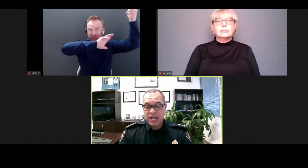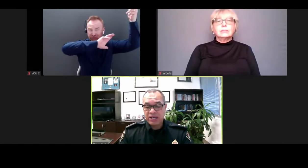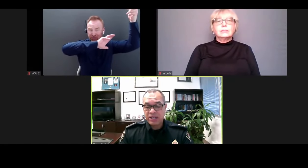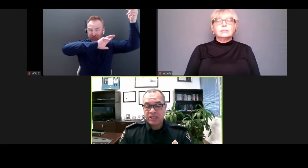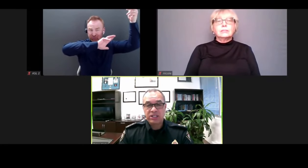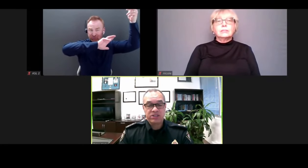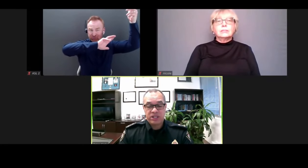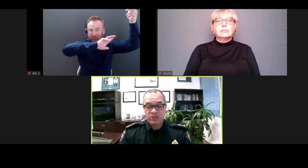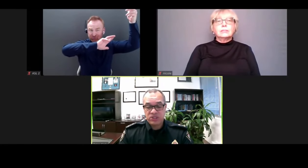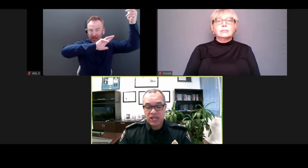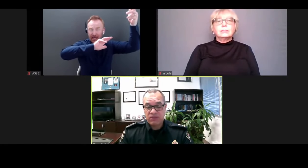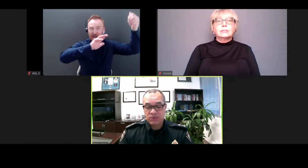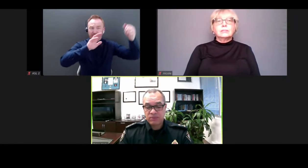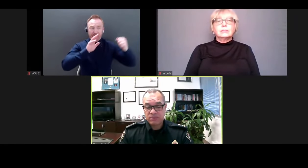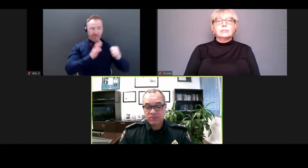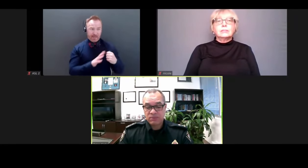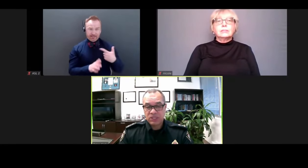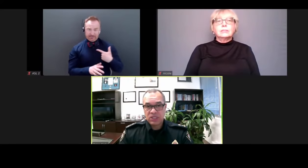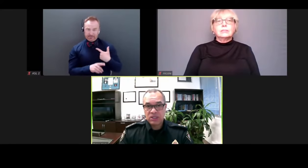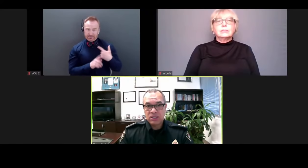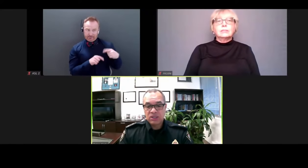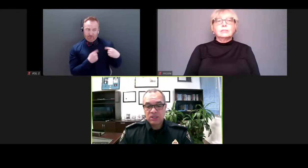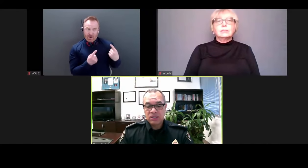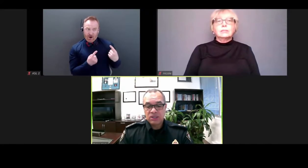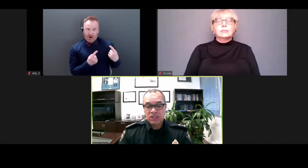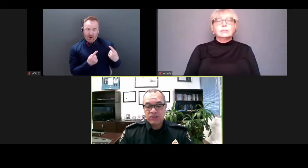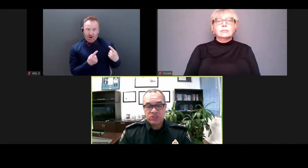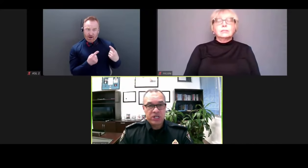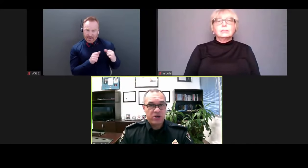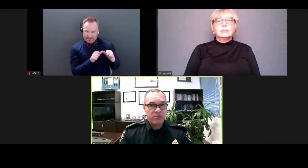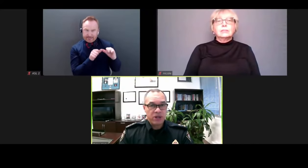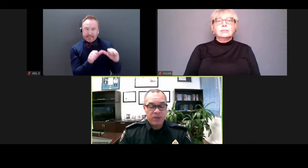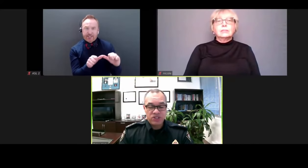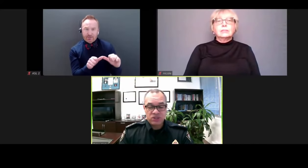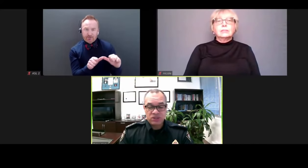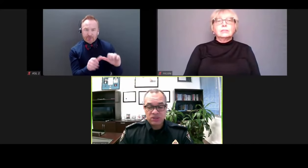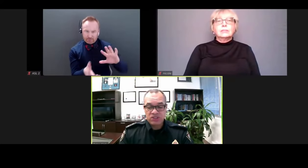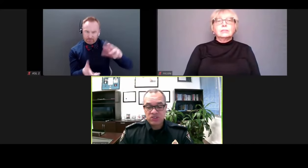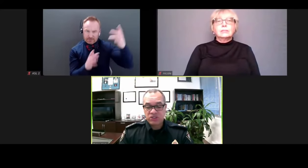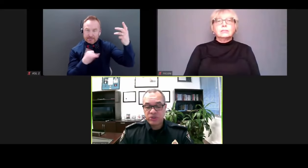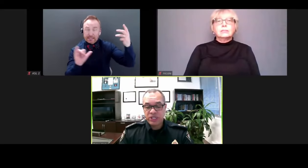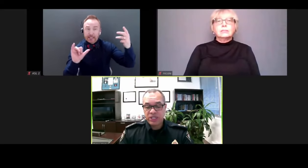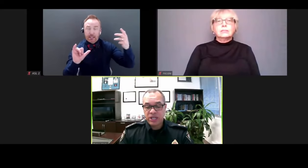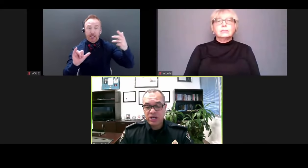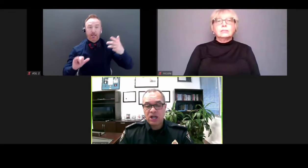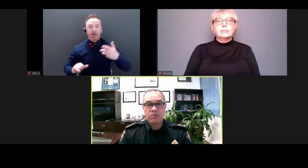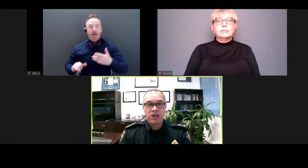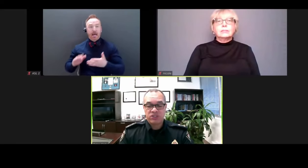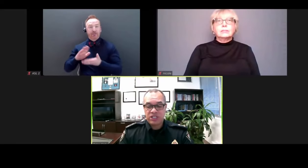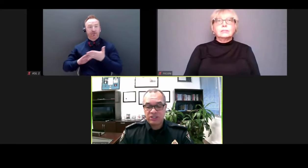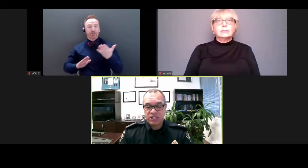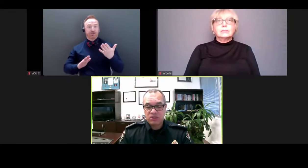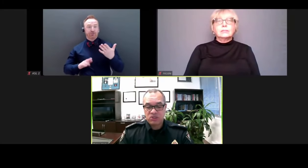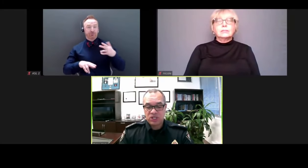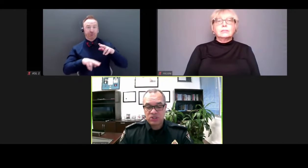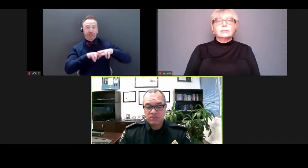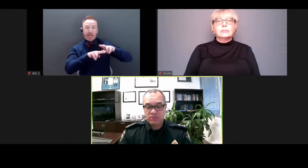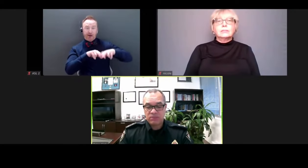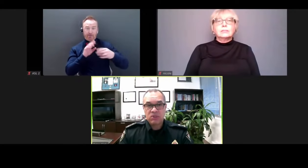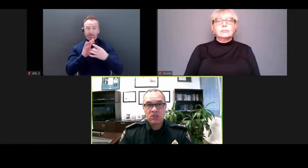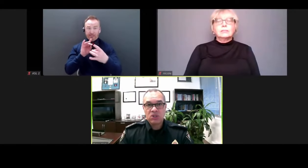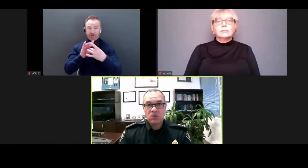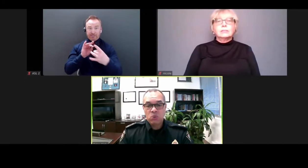has had and continues to have. As the chair and the mayor mentioned, this is a unique and unprecedented